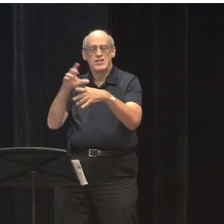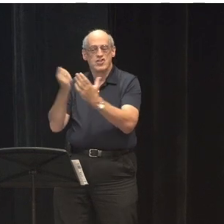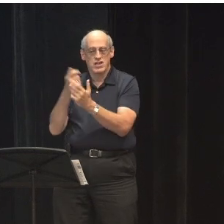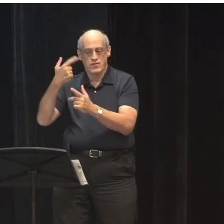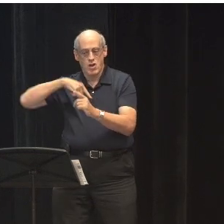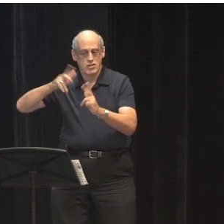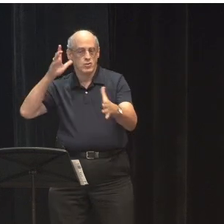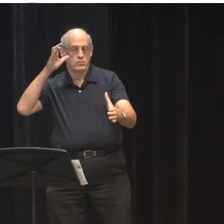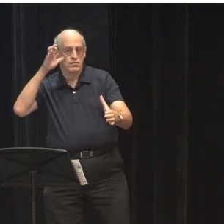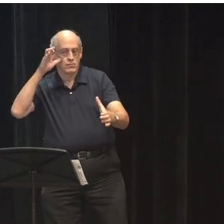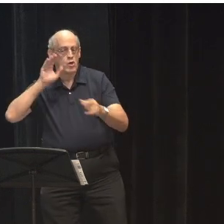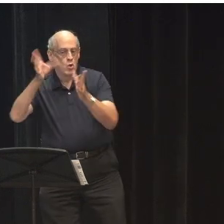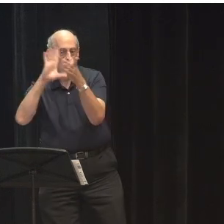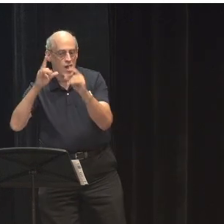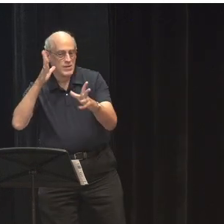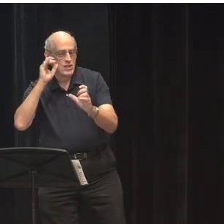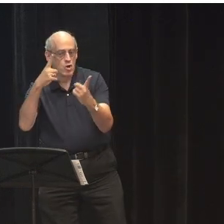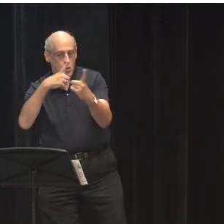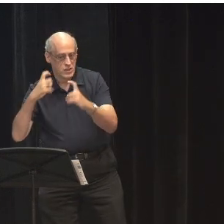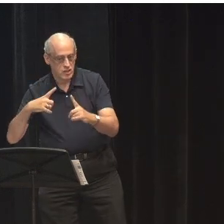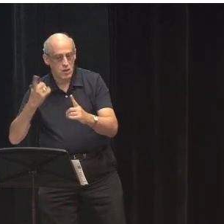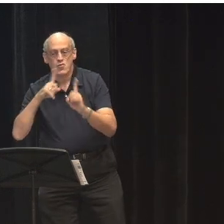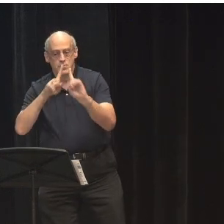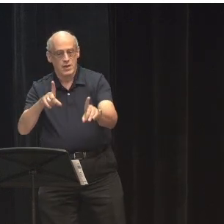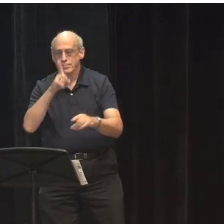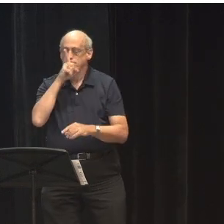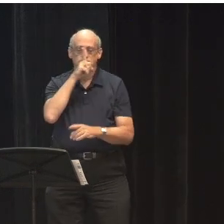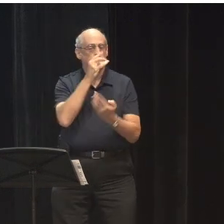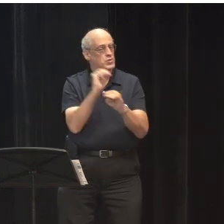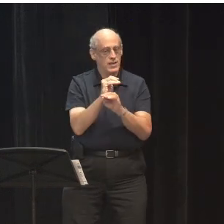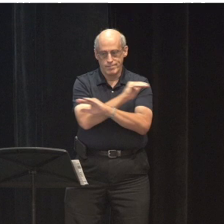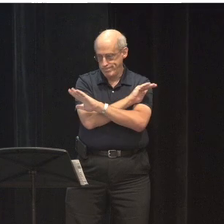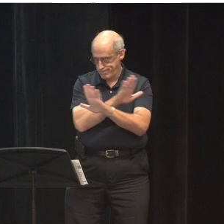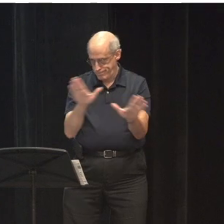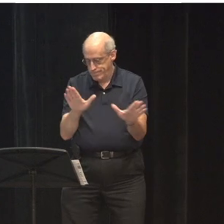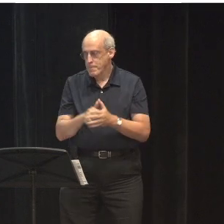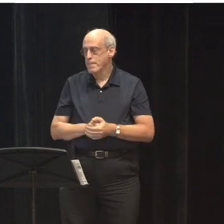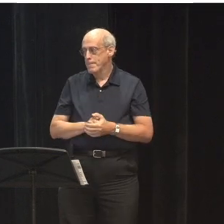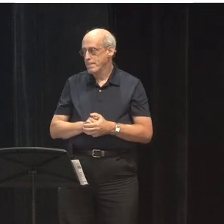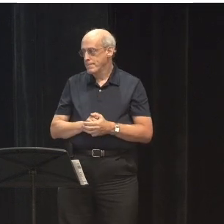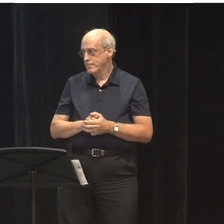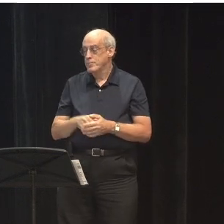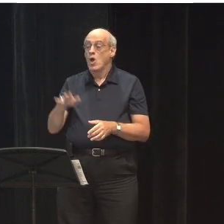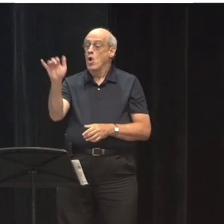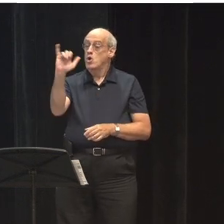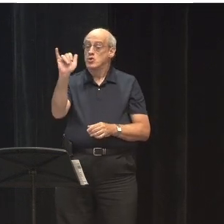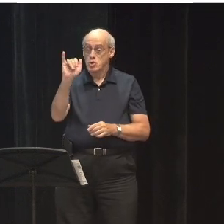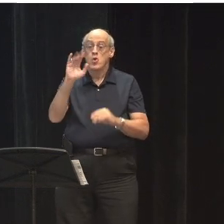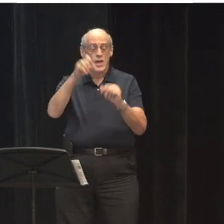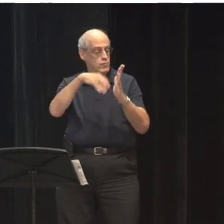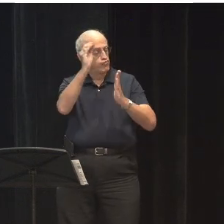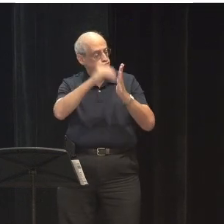public, but comments and questions will not be responded to tonight. You can also mail or